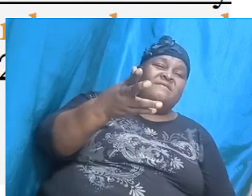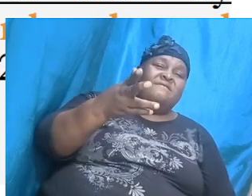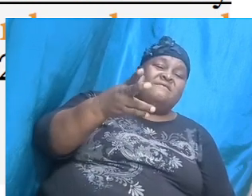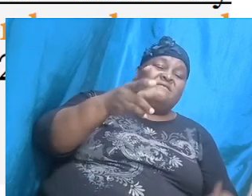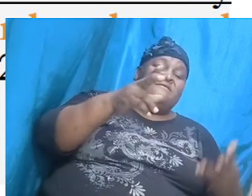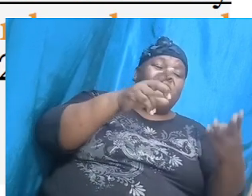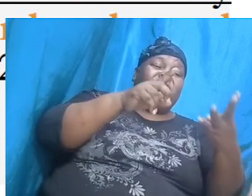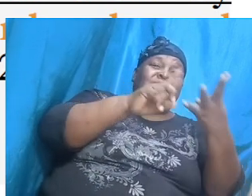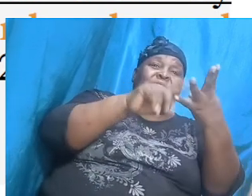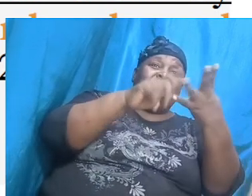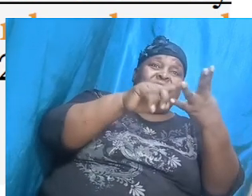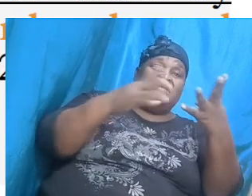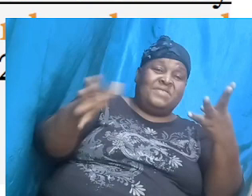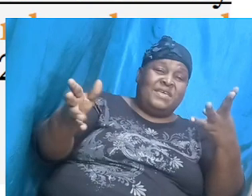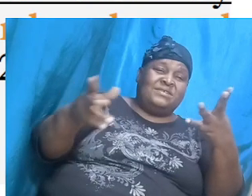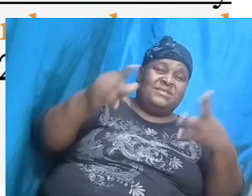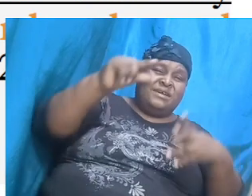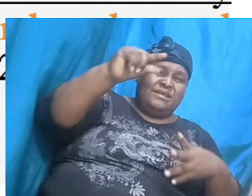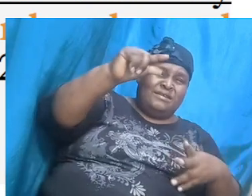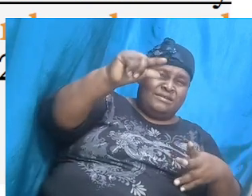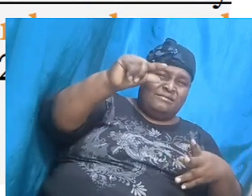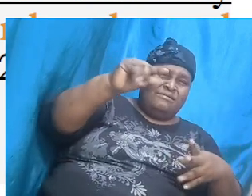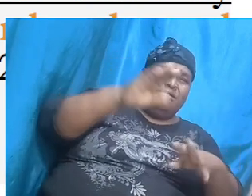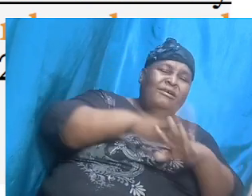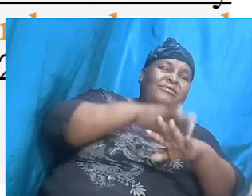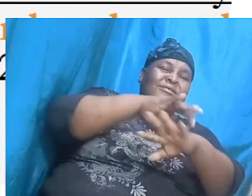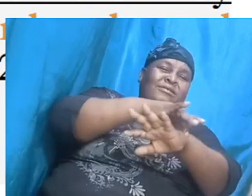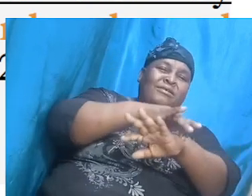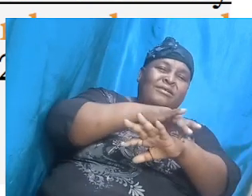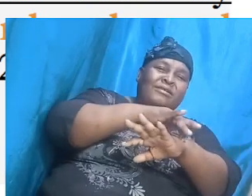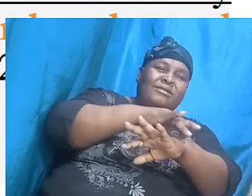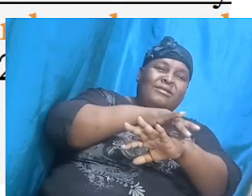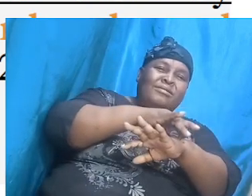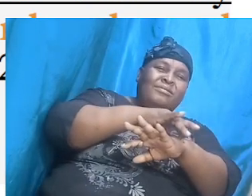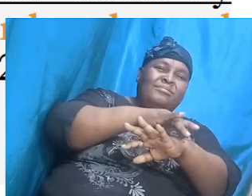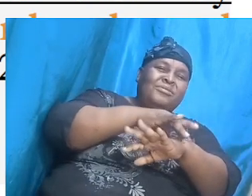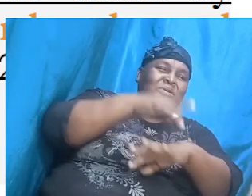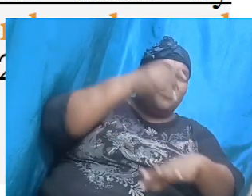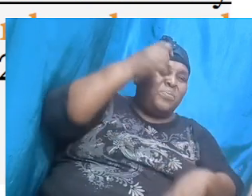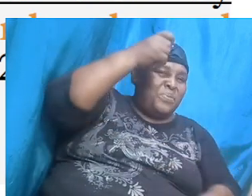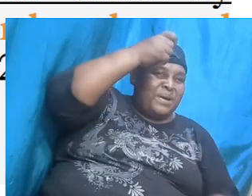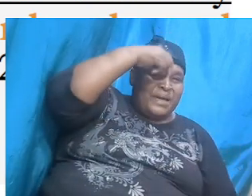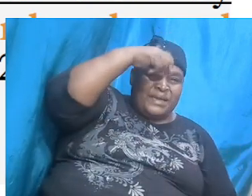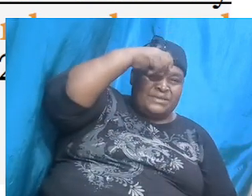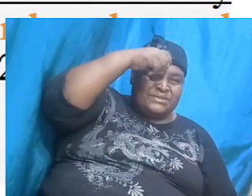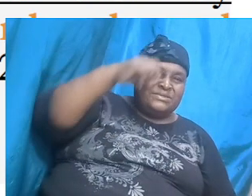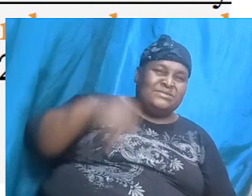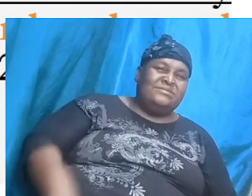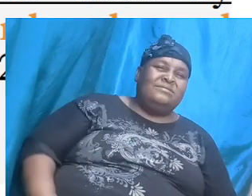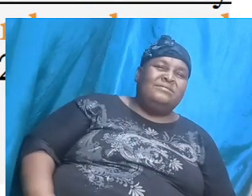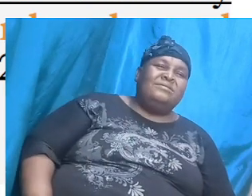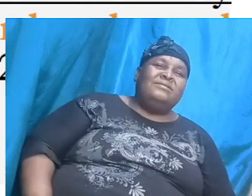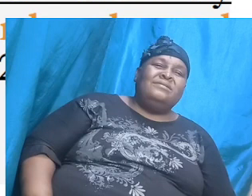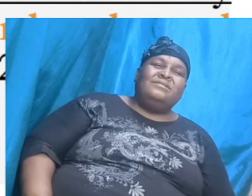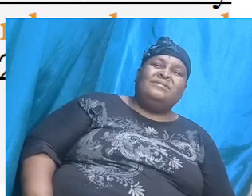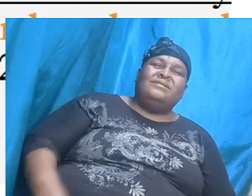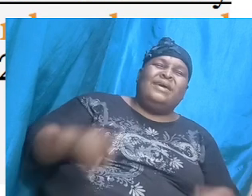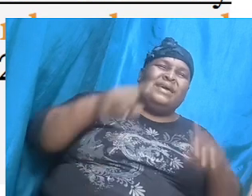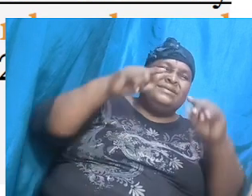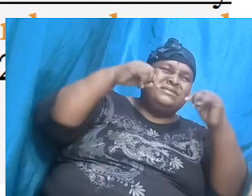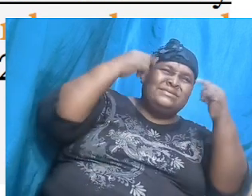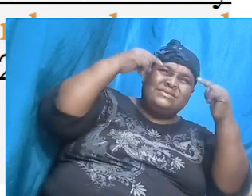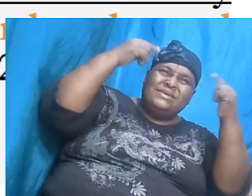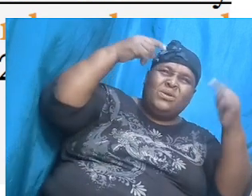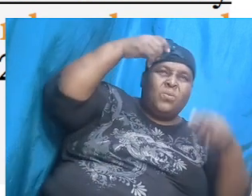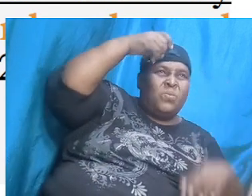are little upon the earth, but they are exceeding wise." Note, they are exceeding, not